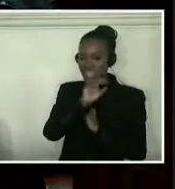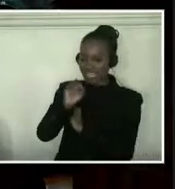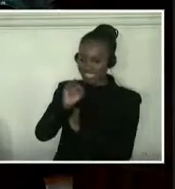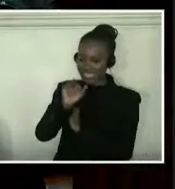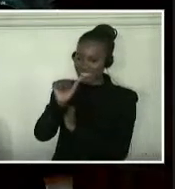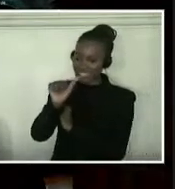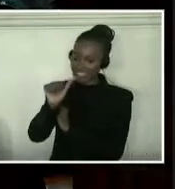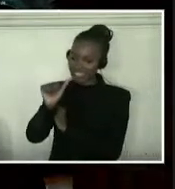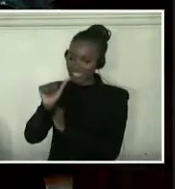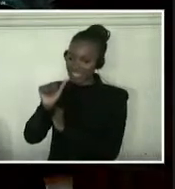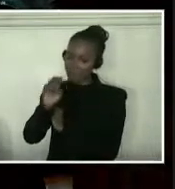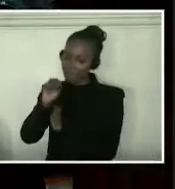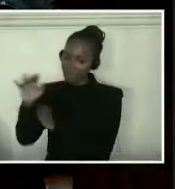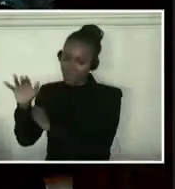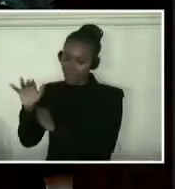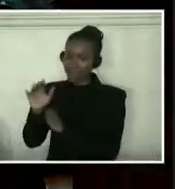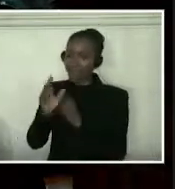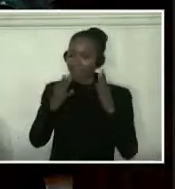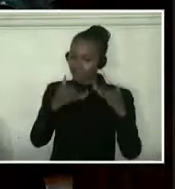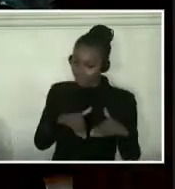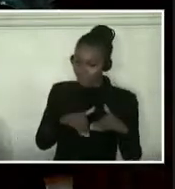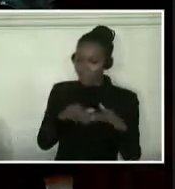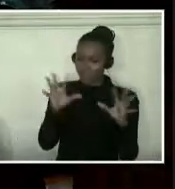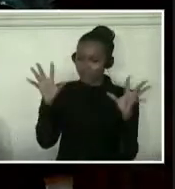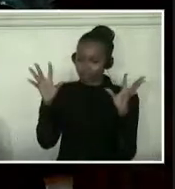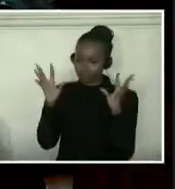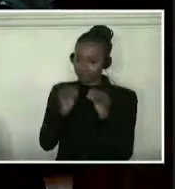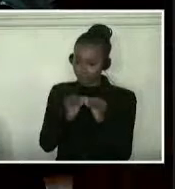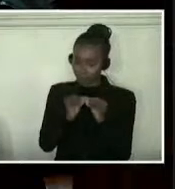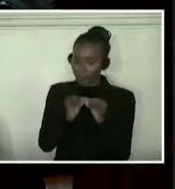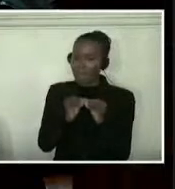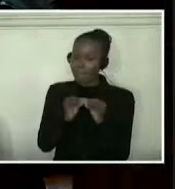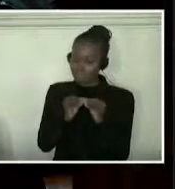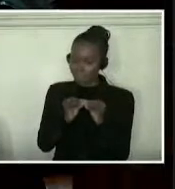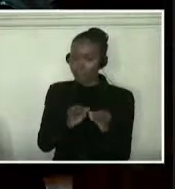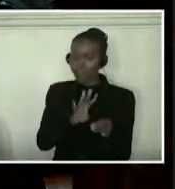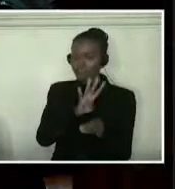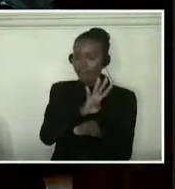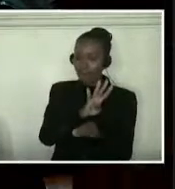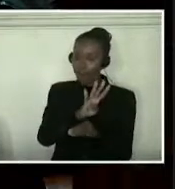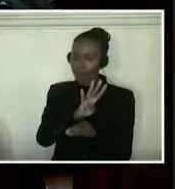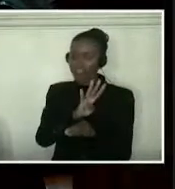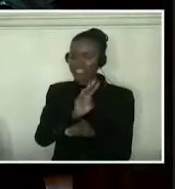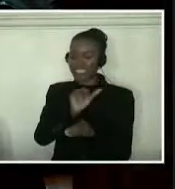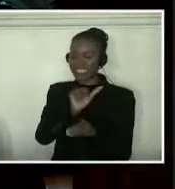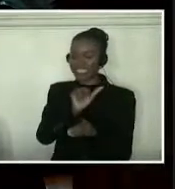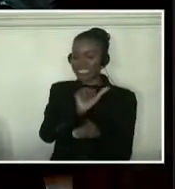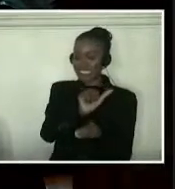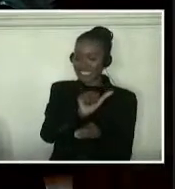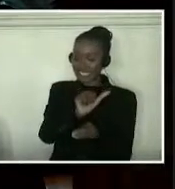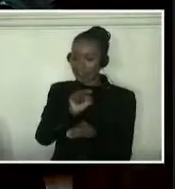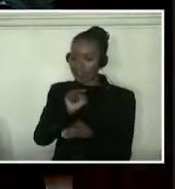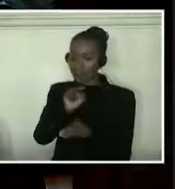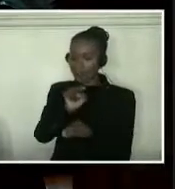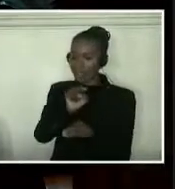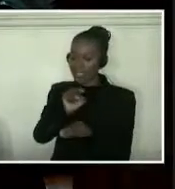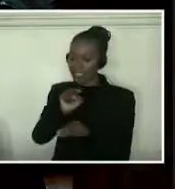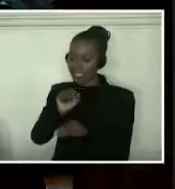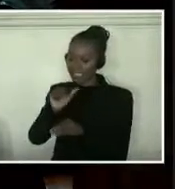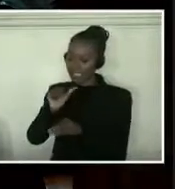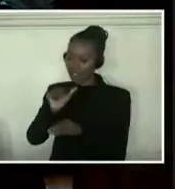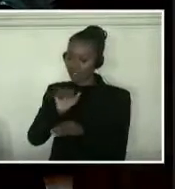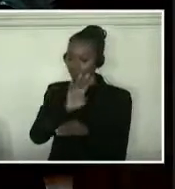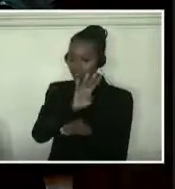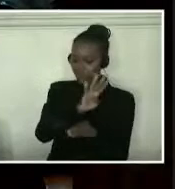1.8 billion in total apache jaguar health island you 46 to 49.6 billion sierra